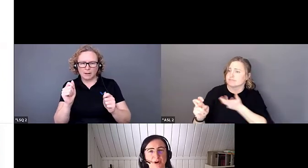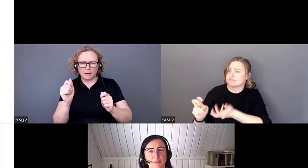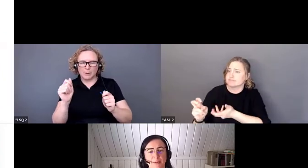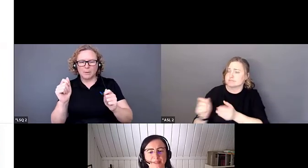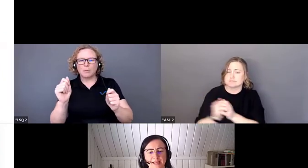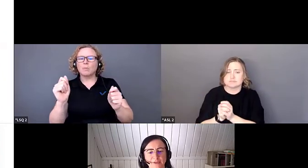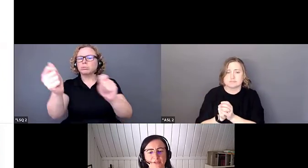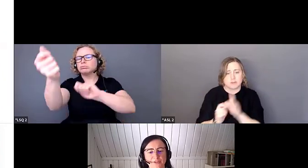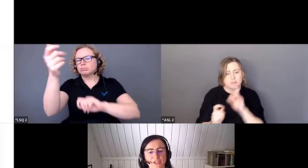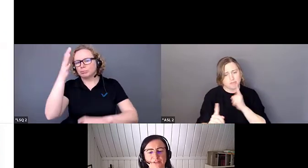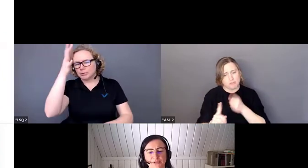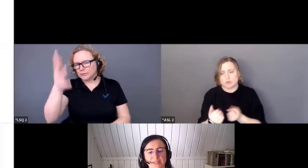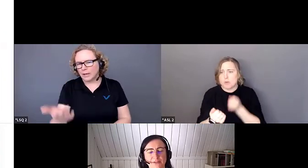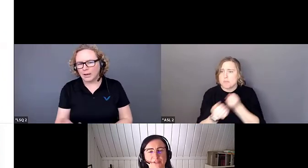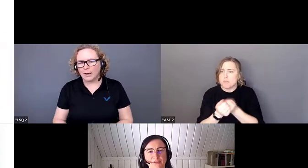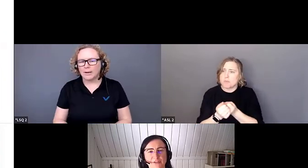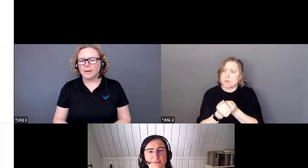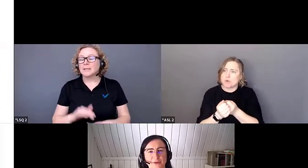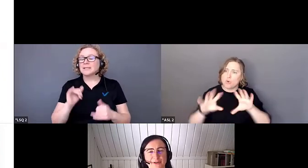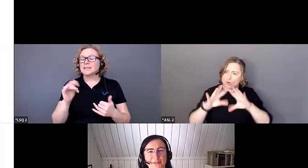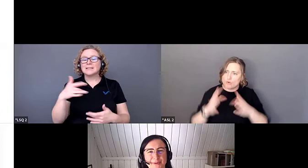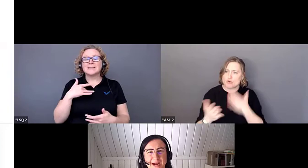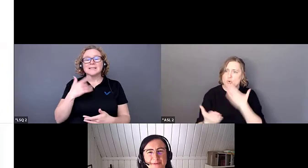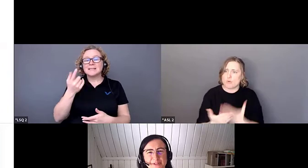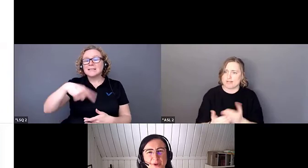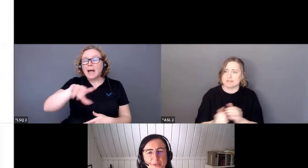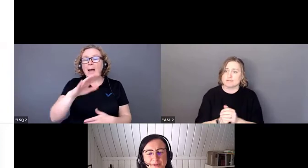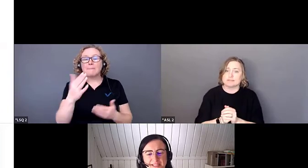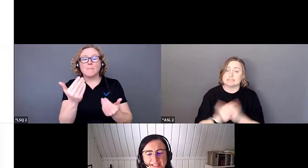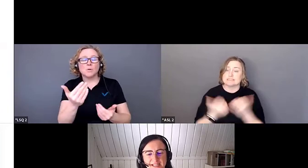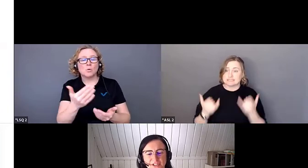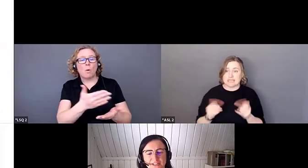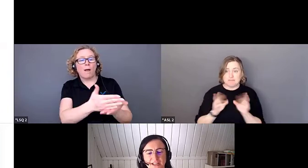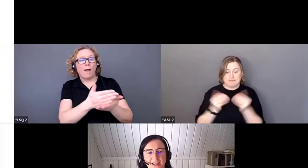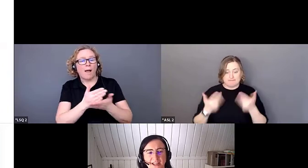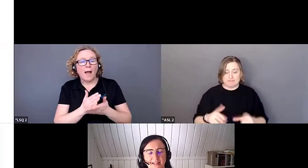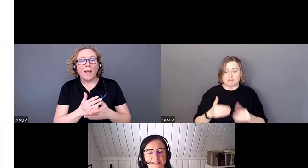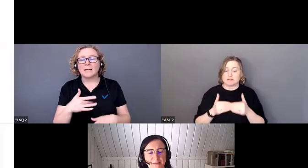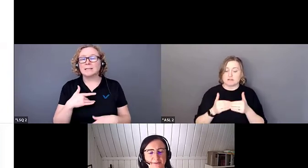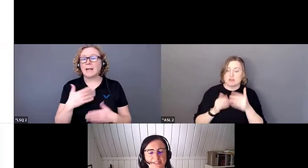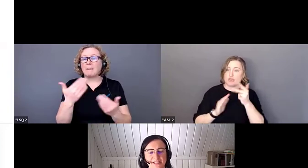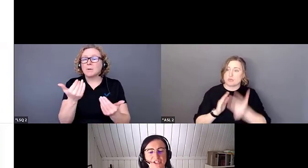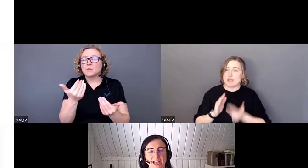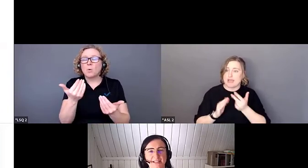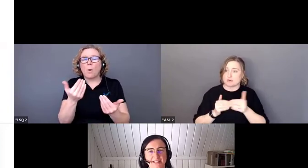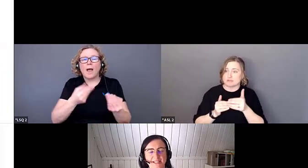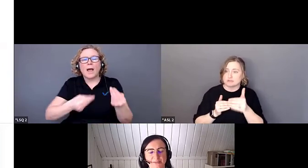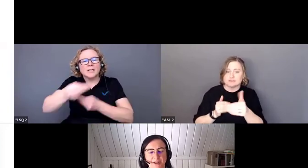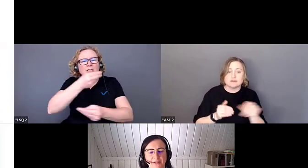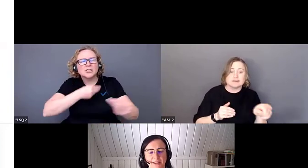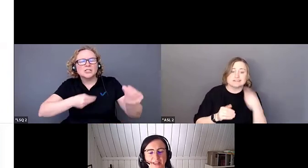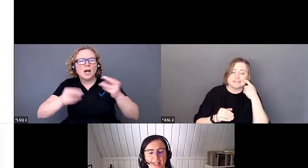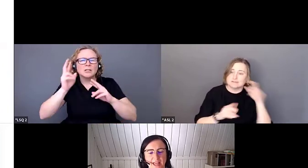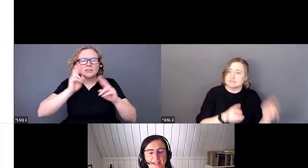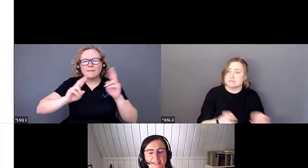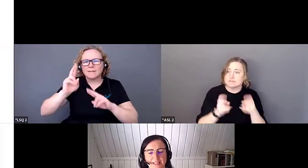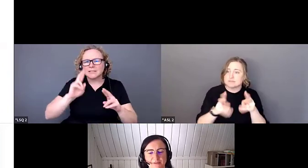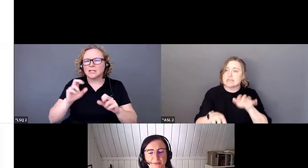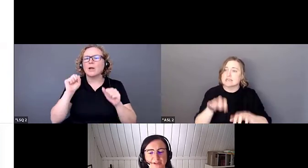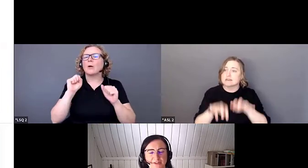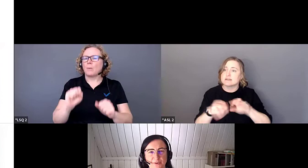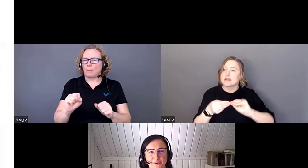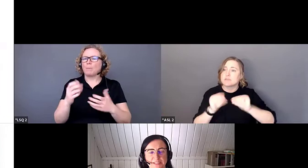to support our well-being, you can reach out to a counselor for 3 hours following this session, and the numbers in the chat, as well